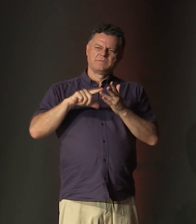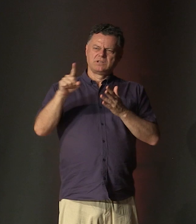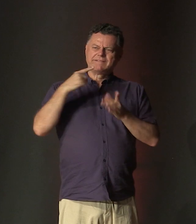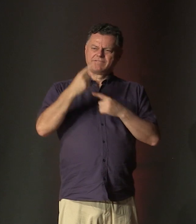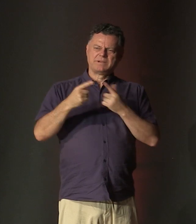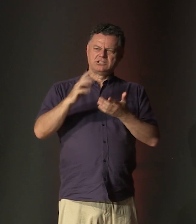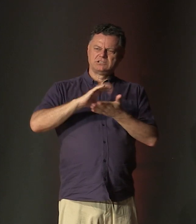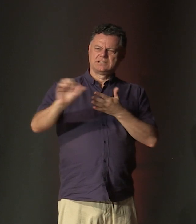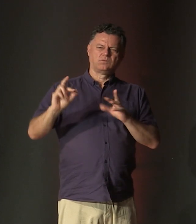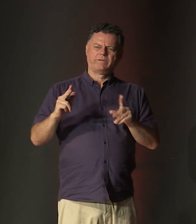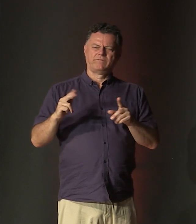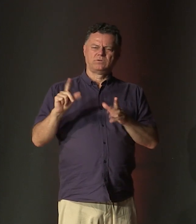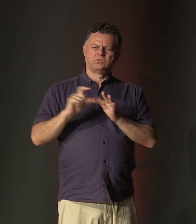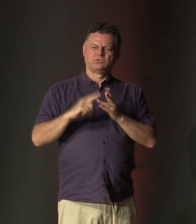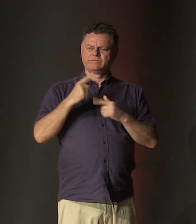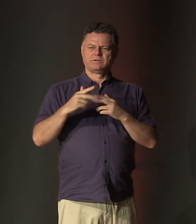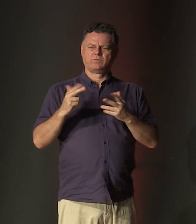they're doing with your information.